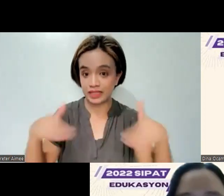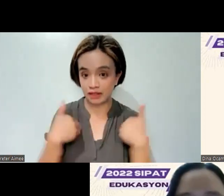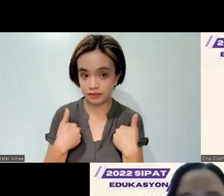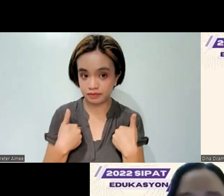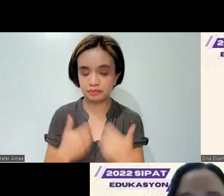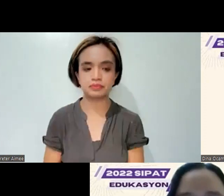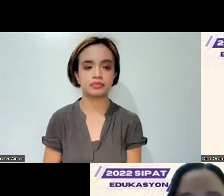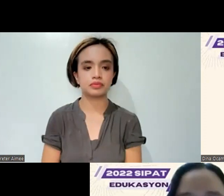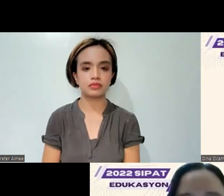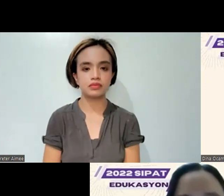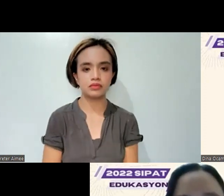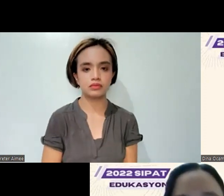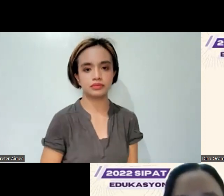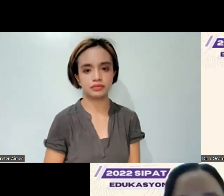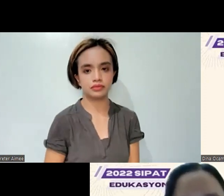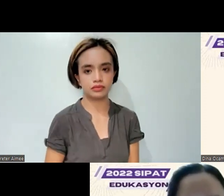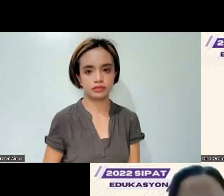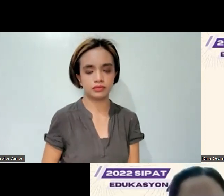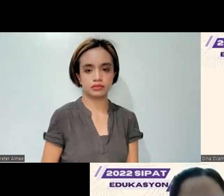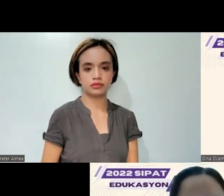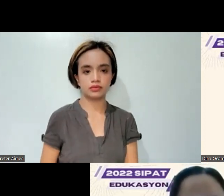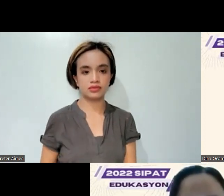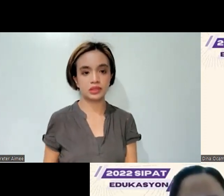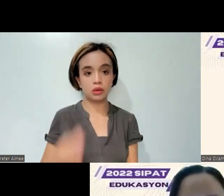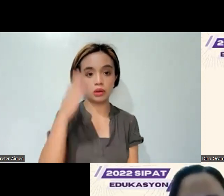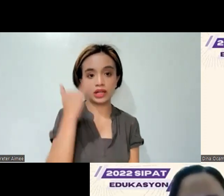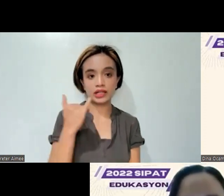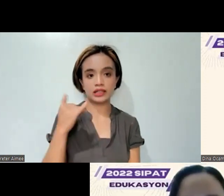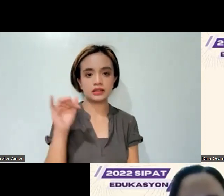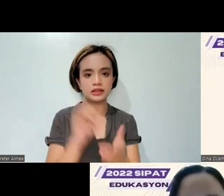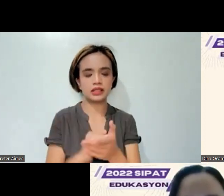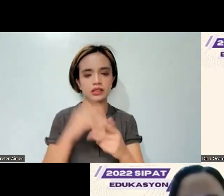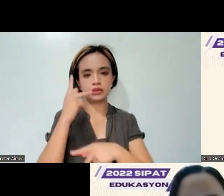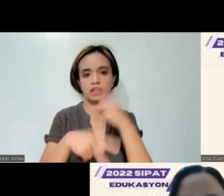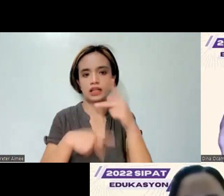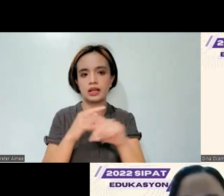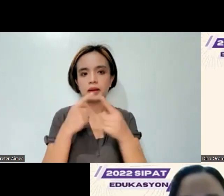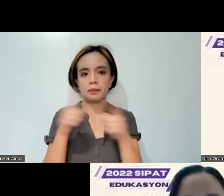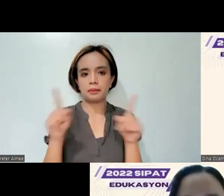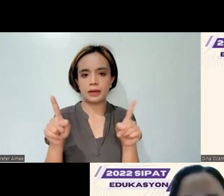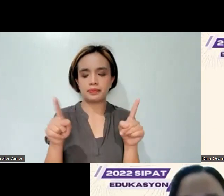Because that is in essentially a co-production kind of thing, but rather than